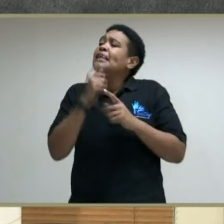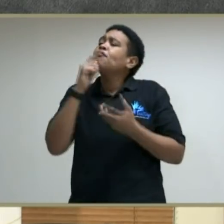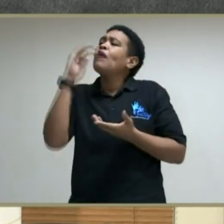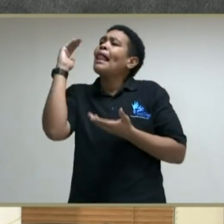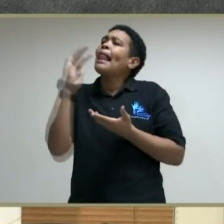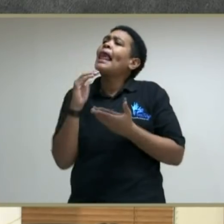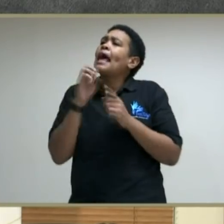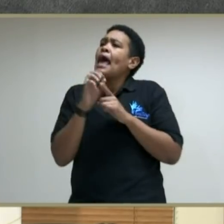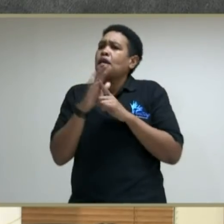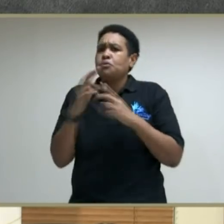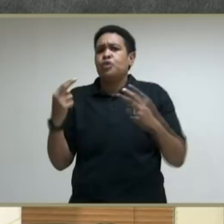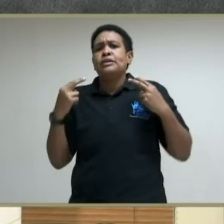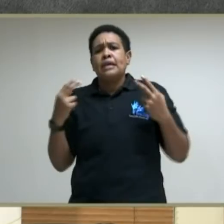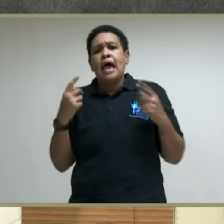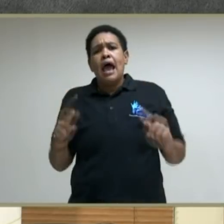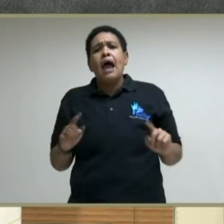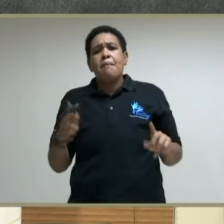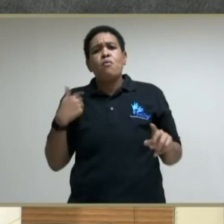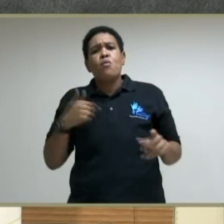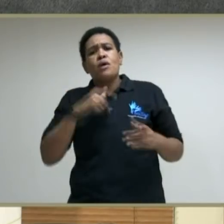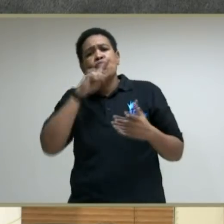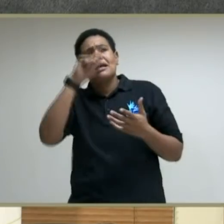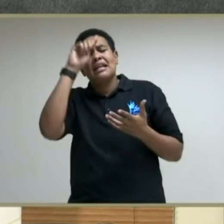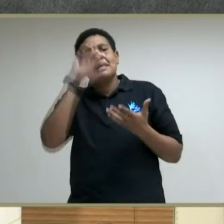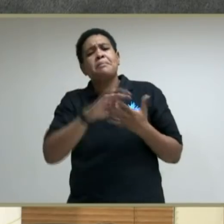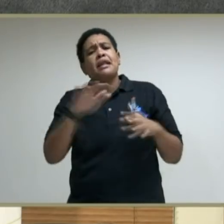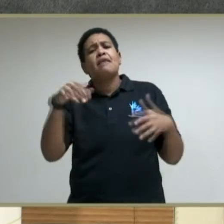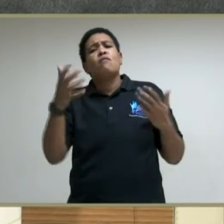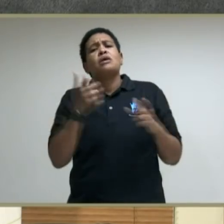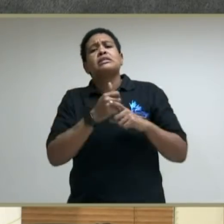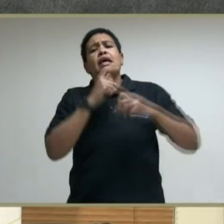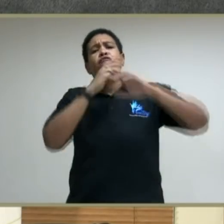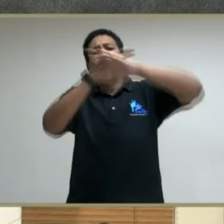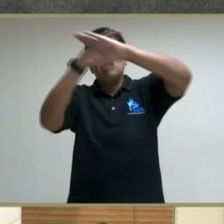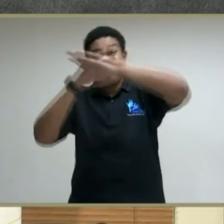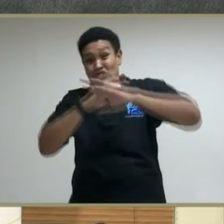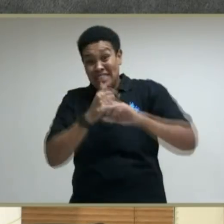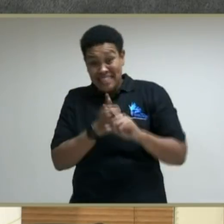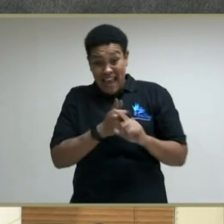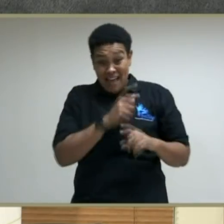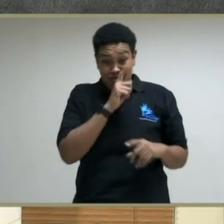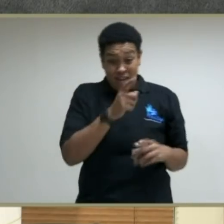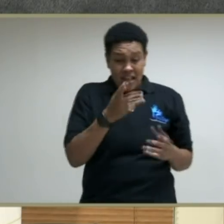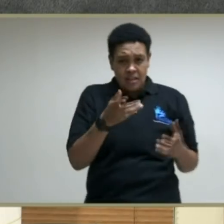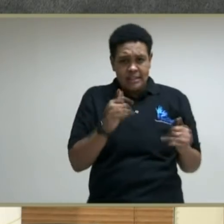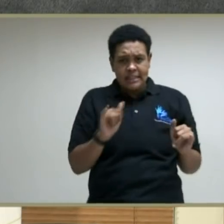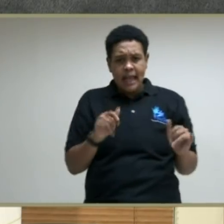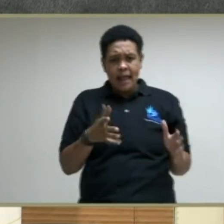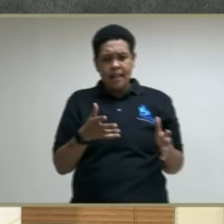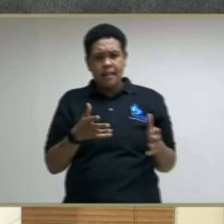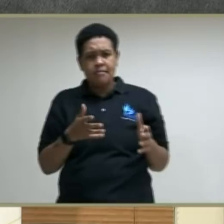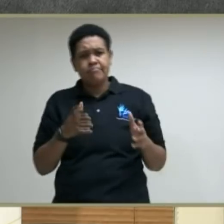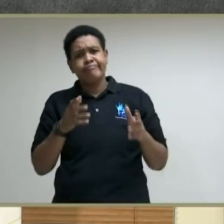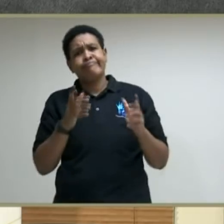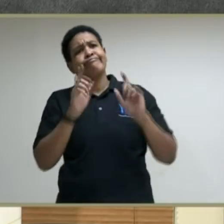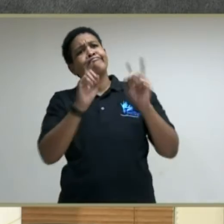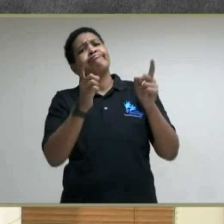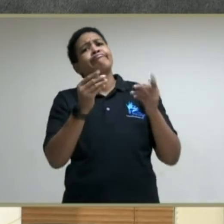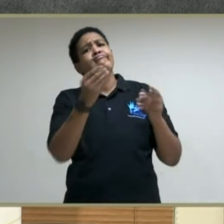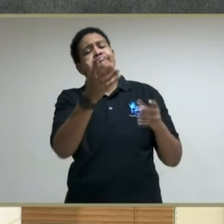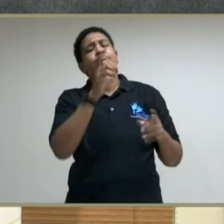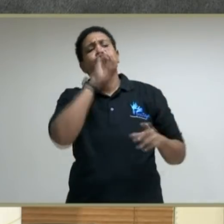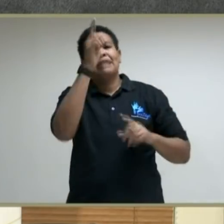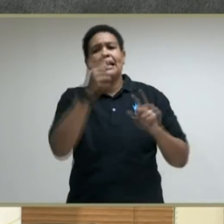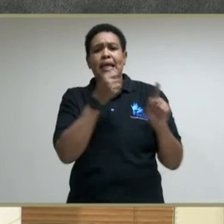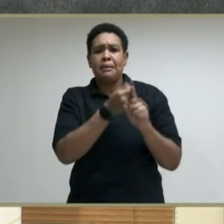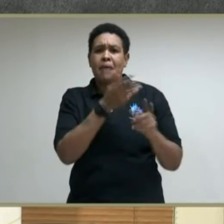less exposure. We believe that the restrictions that are still imposed do affect